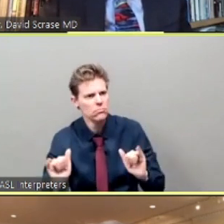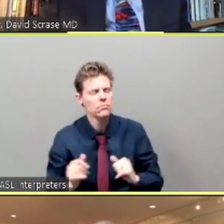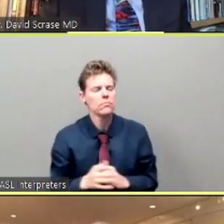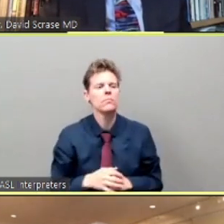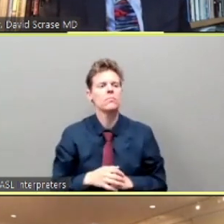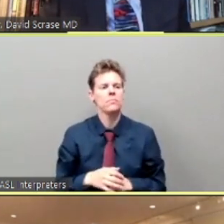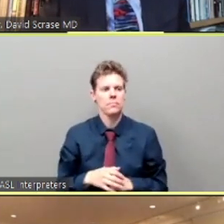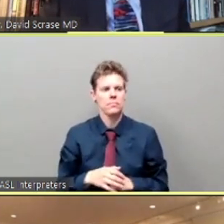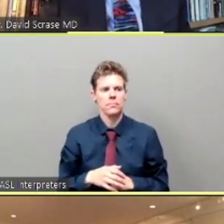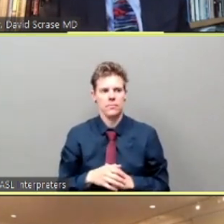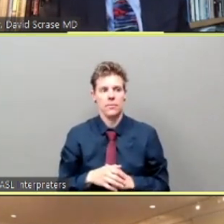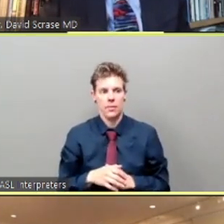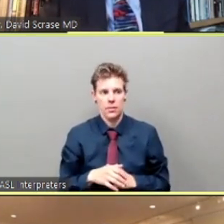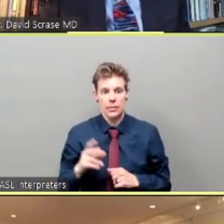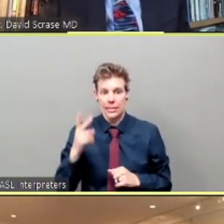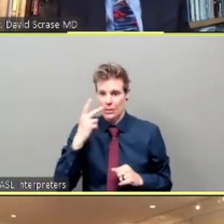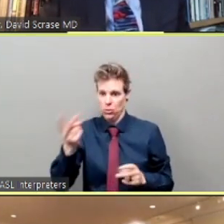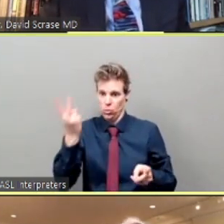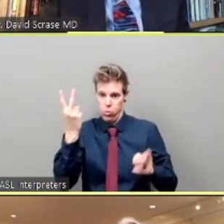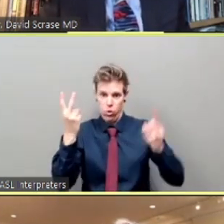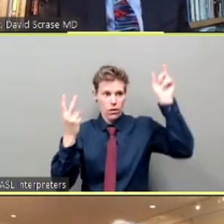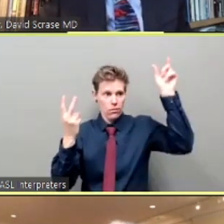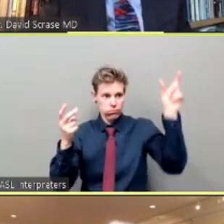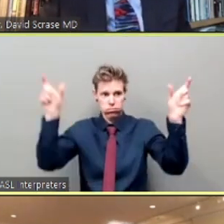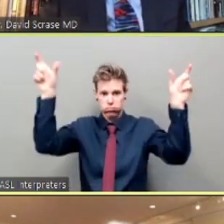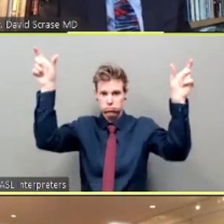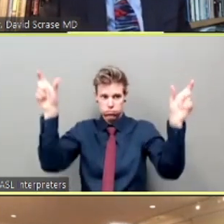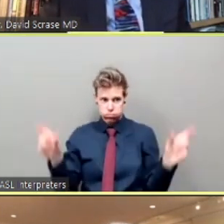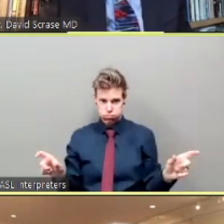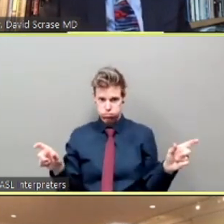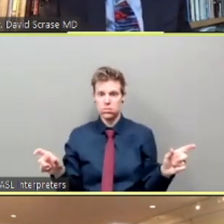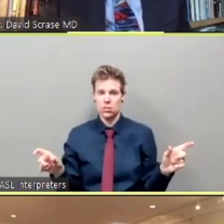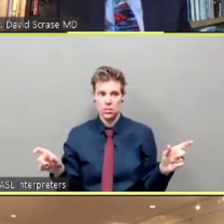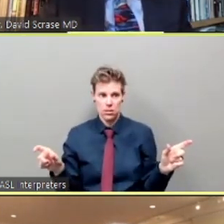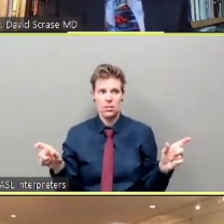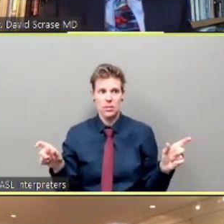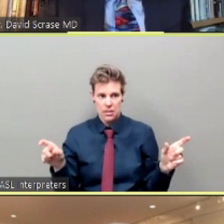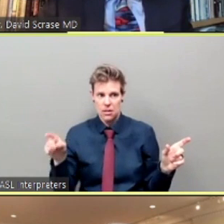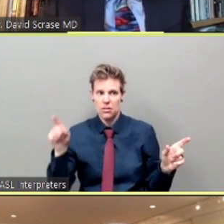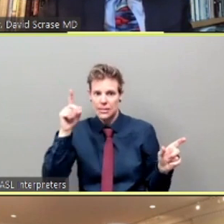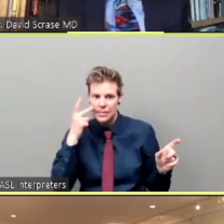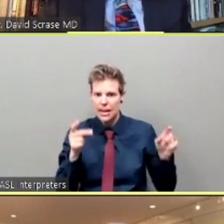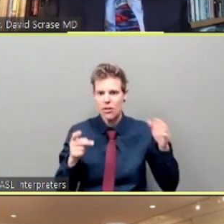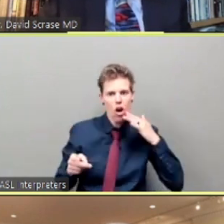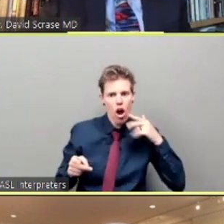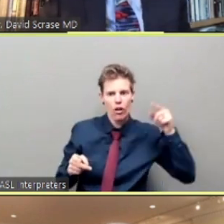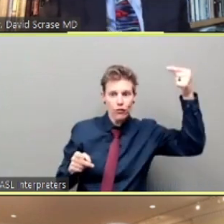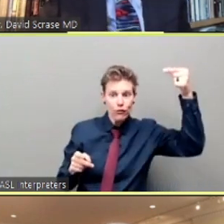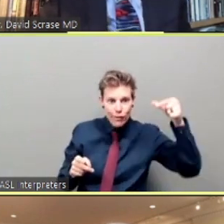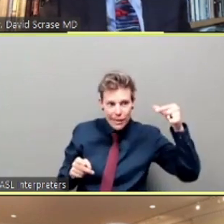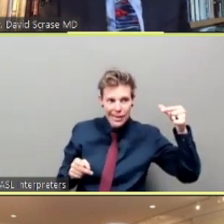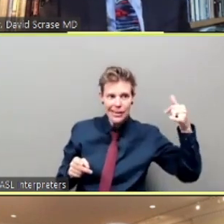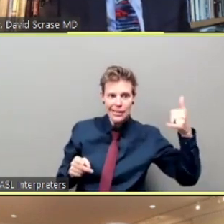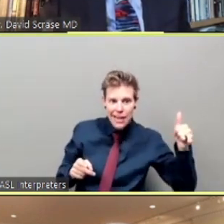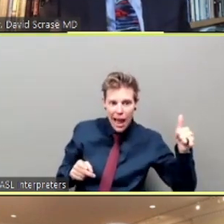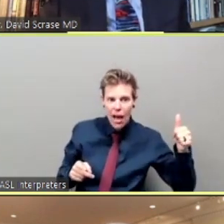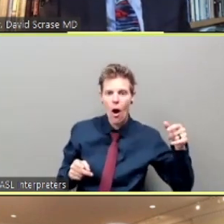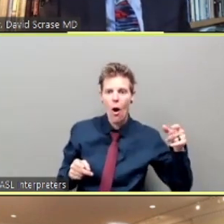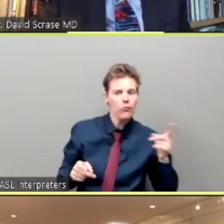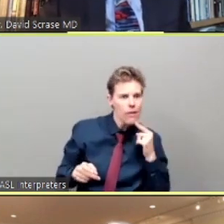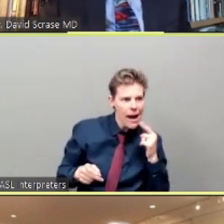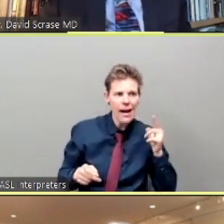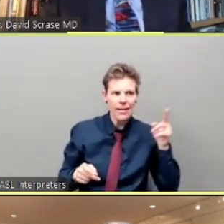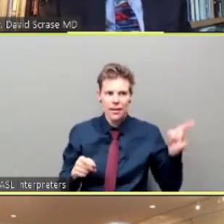where unvaccinated people need to wear masks. And then dining at an outdoor restaurant, again,